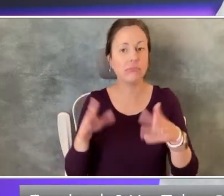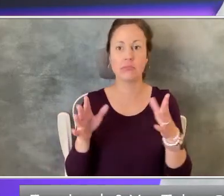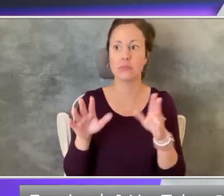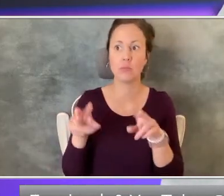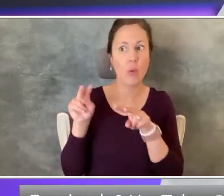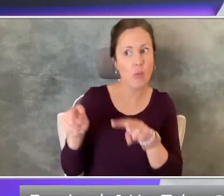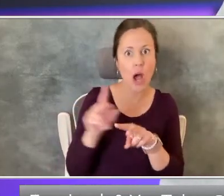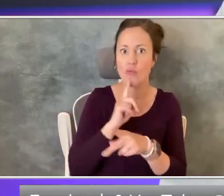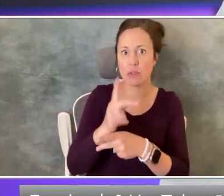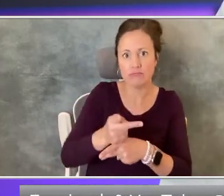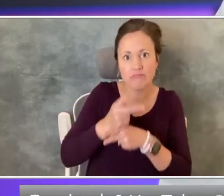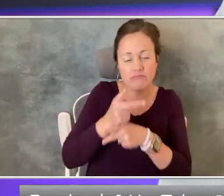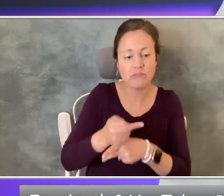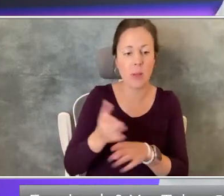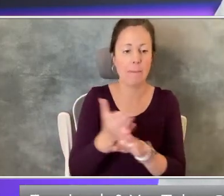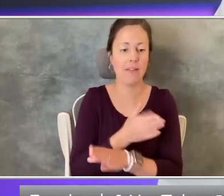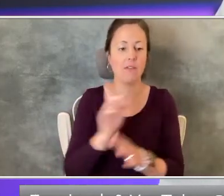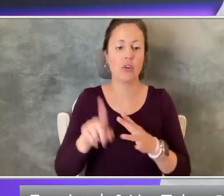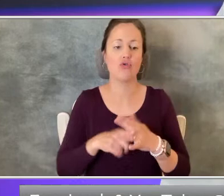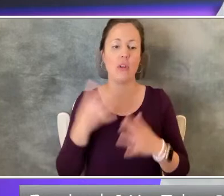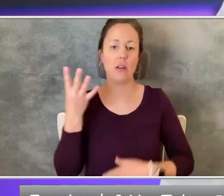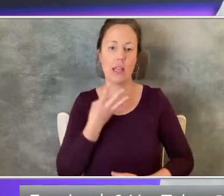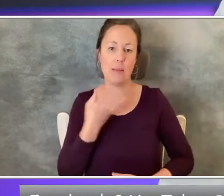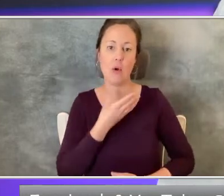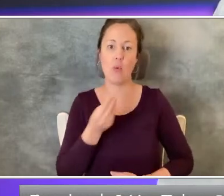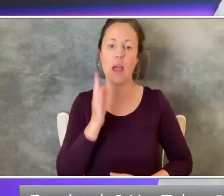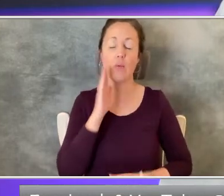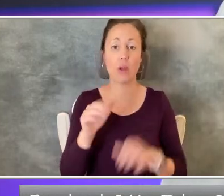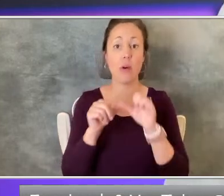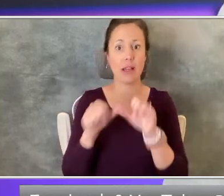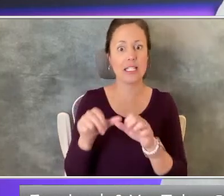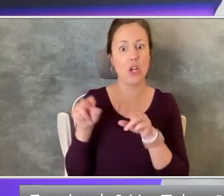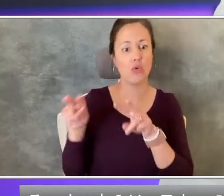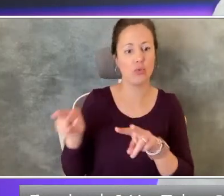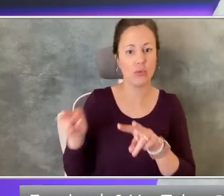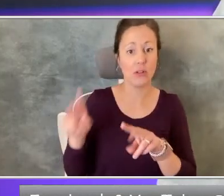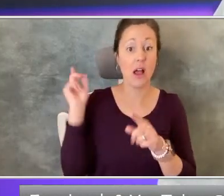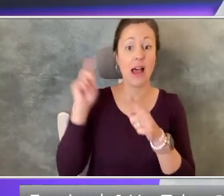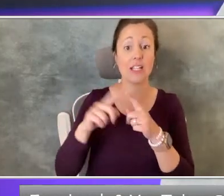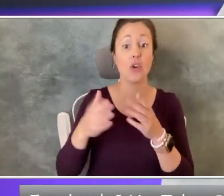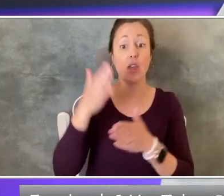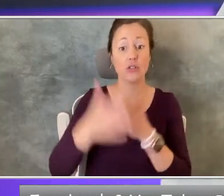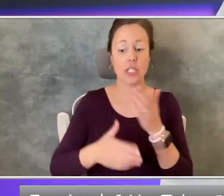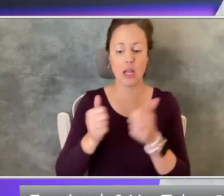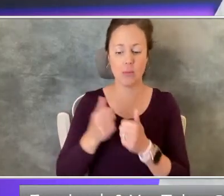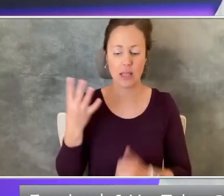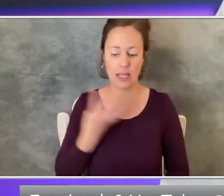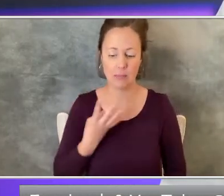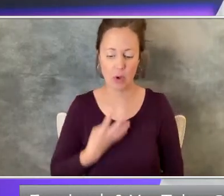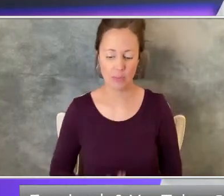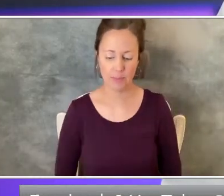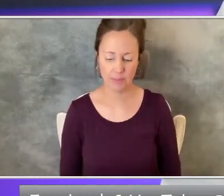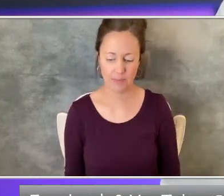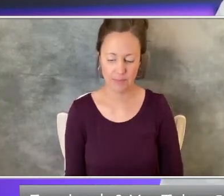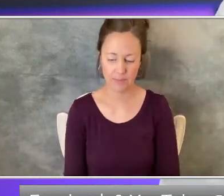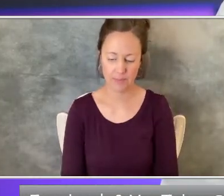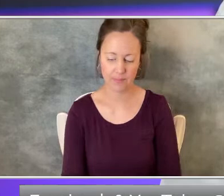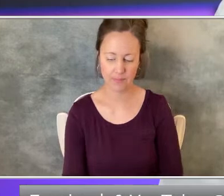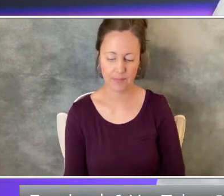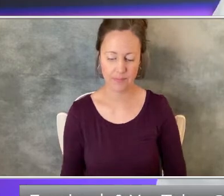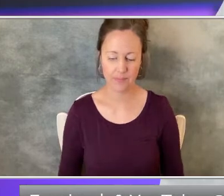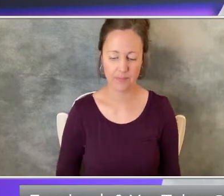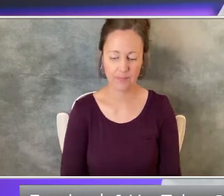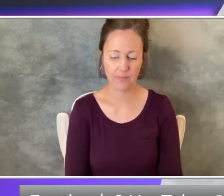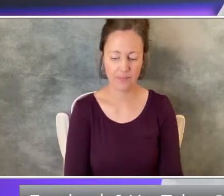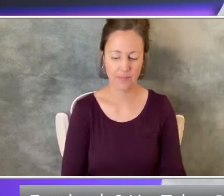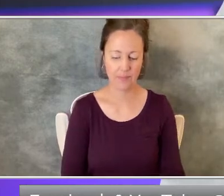on doing it, and generally do yearly after they are done with chemotherapy. Generally, if you use these chemotherapeutic agents, the